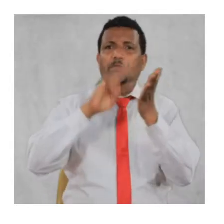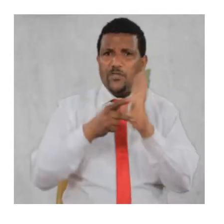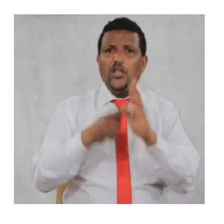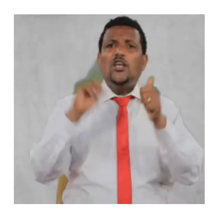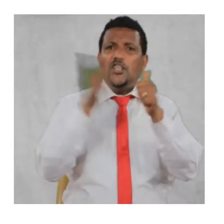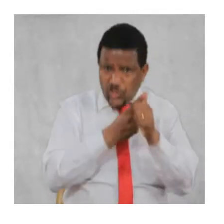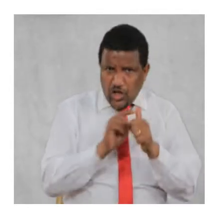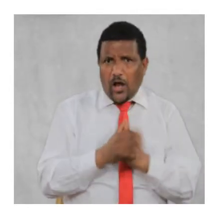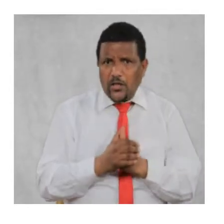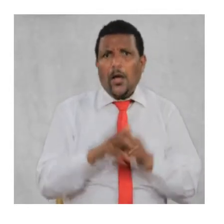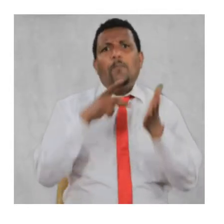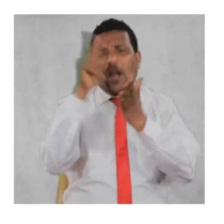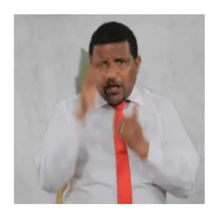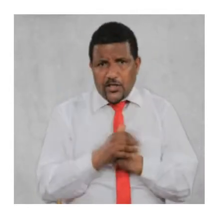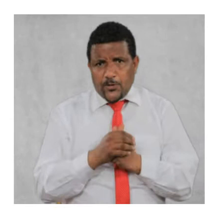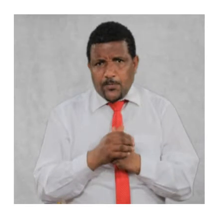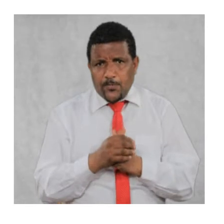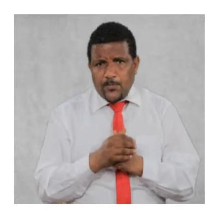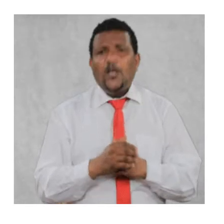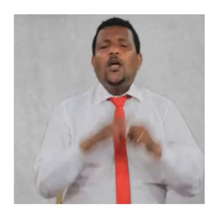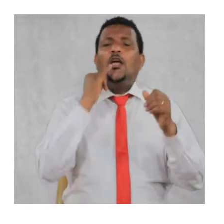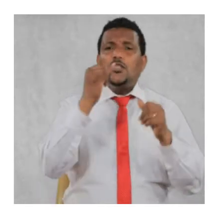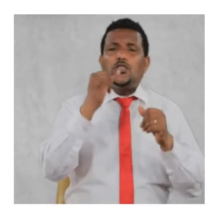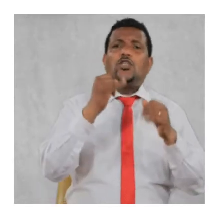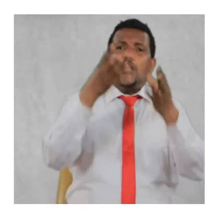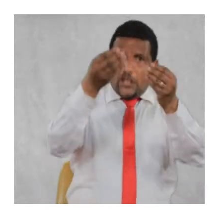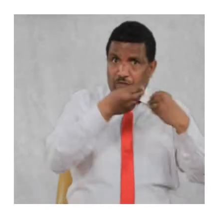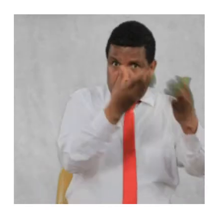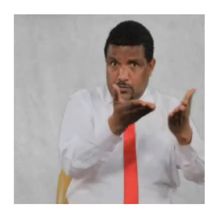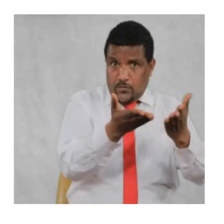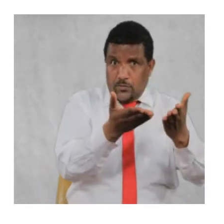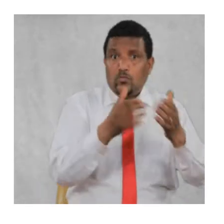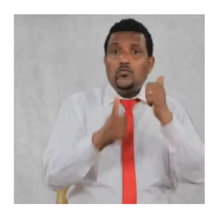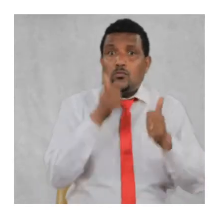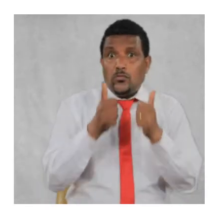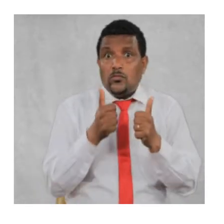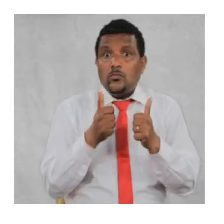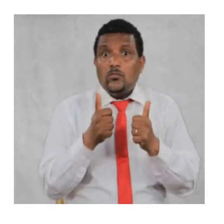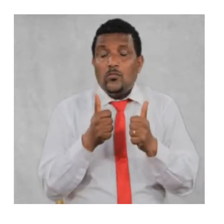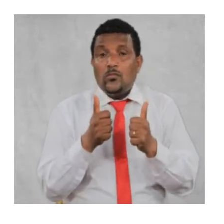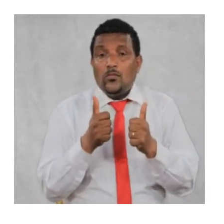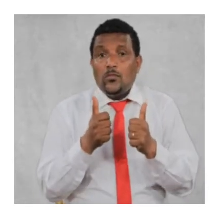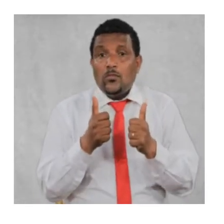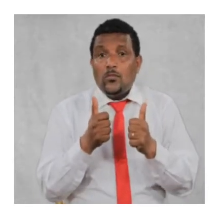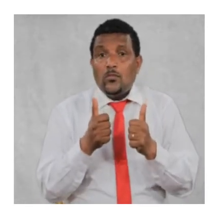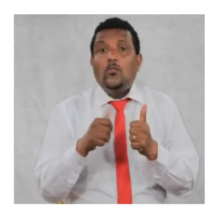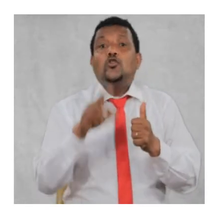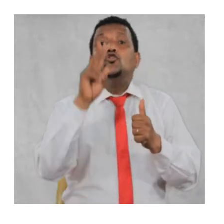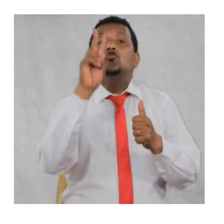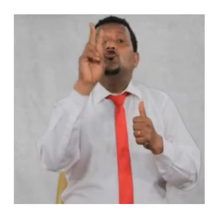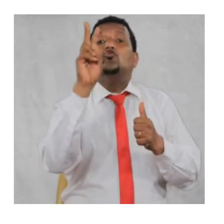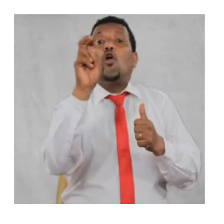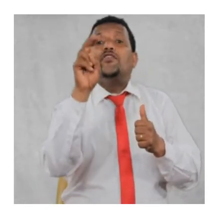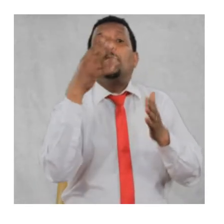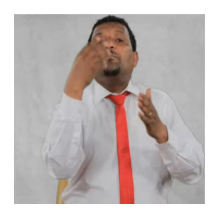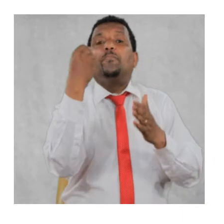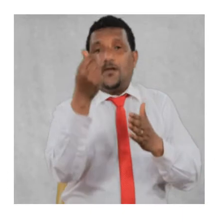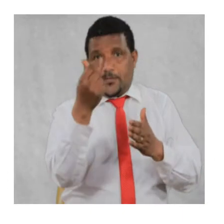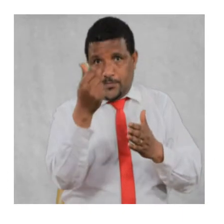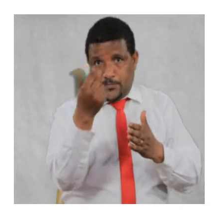initial price is given, which is 20,